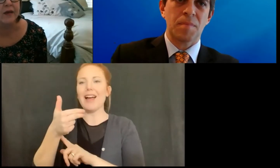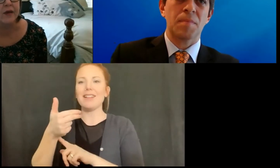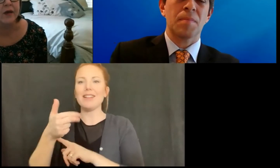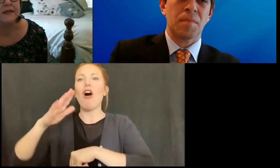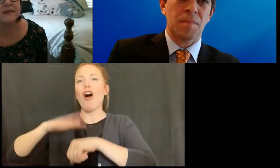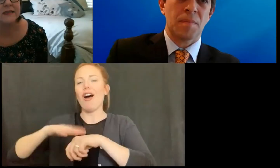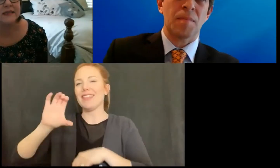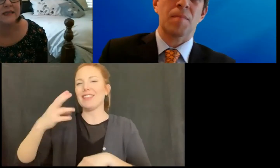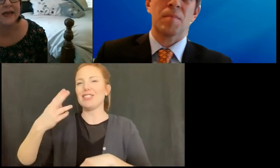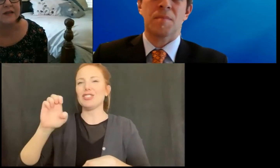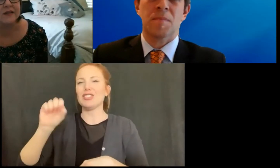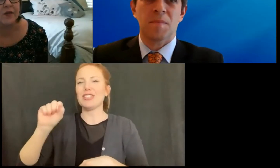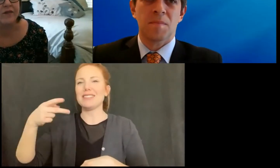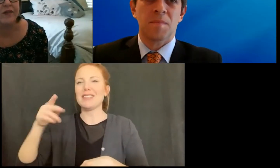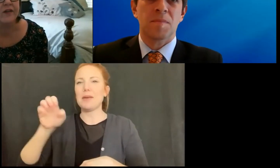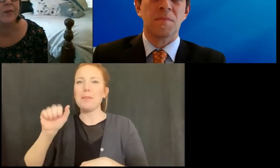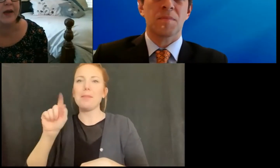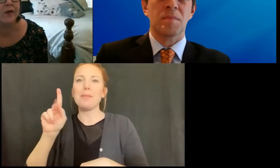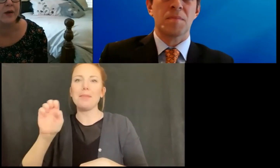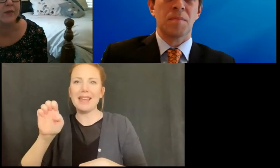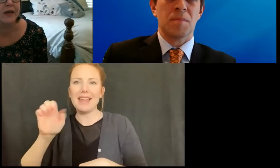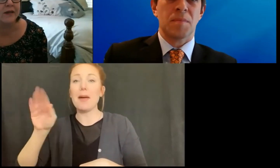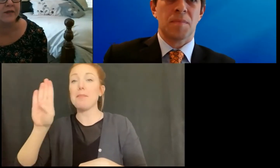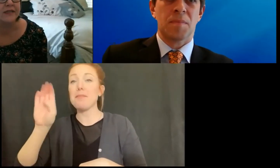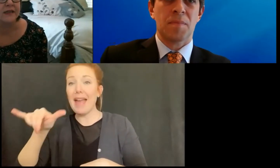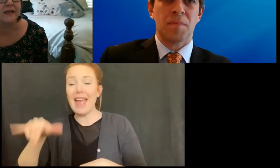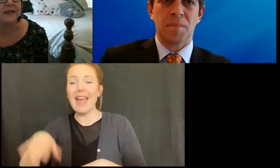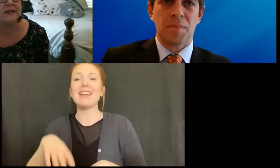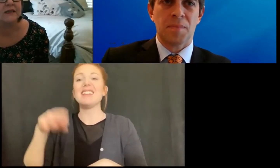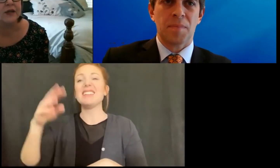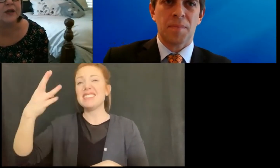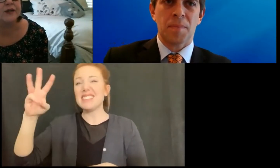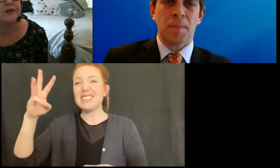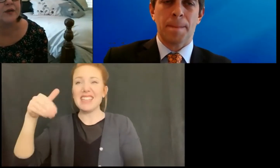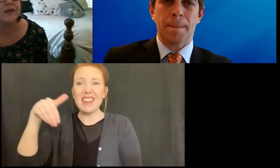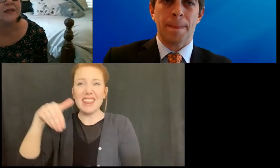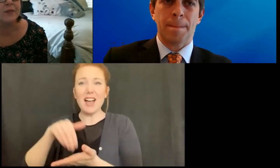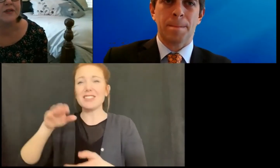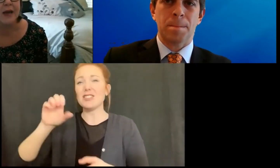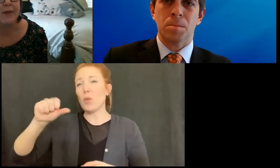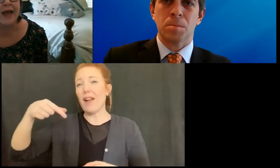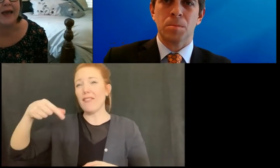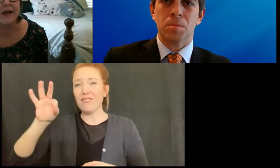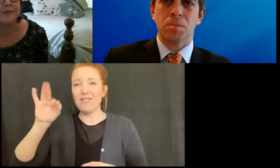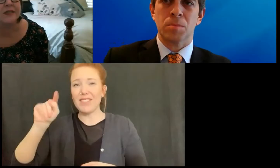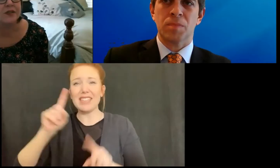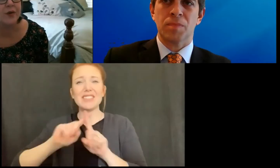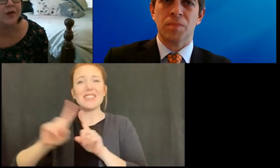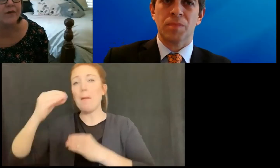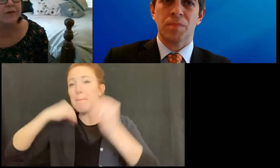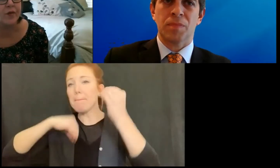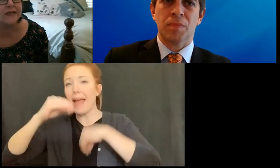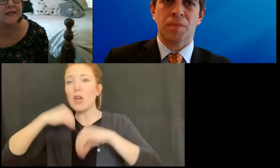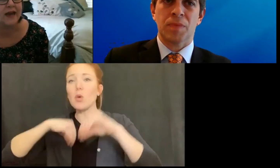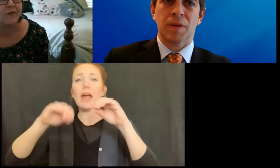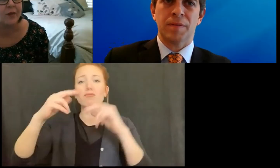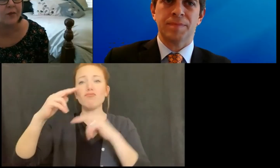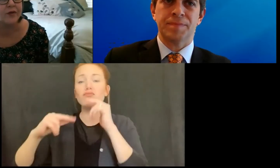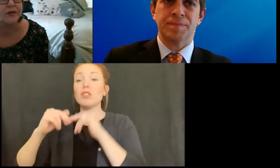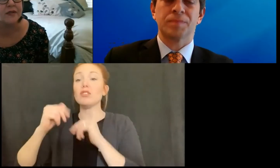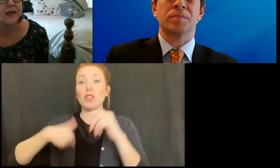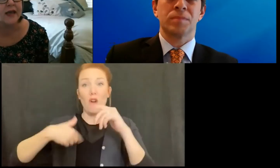Bay, 16,000 square feet of banquet and meeting facilities. So in the summertime, I had up to 240